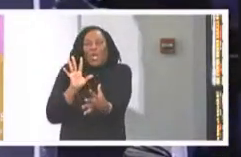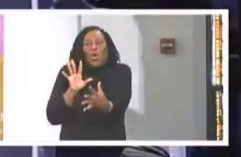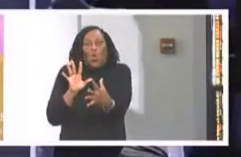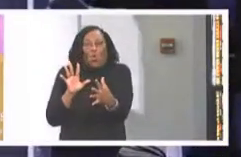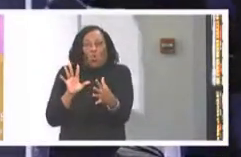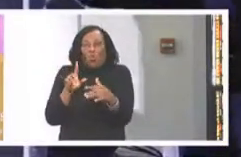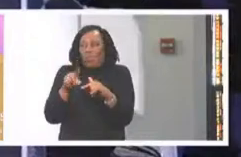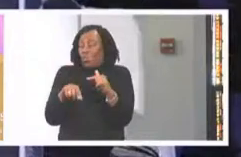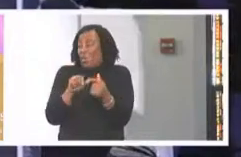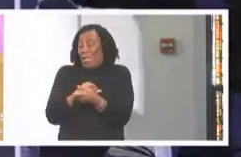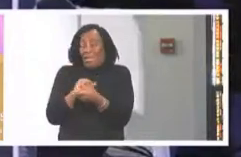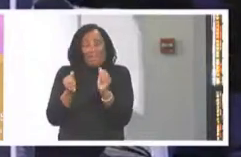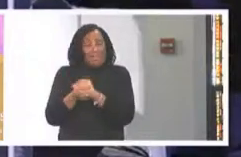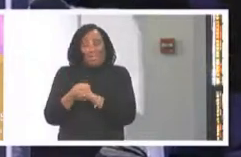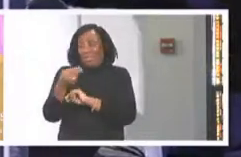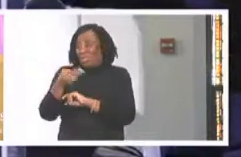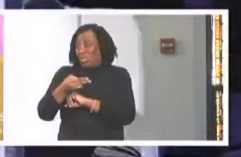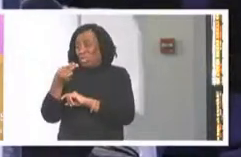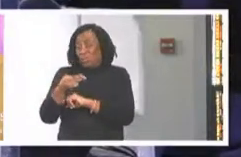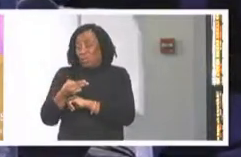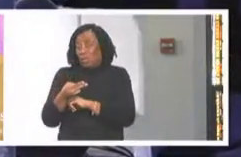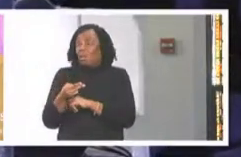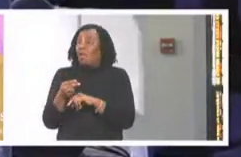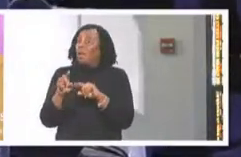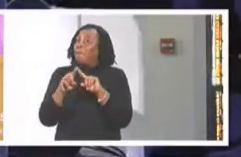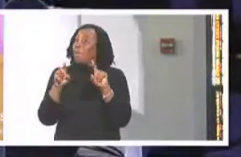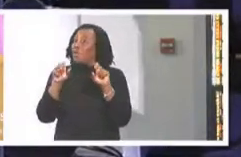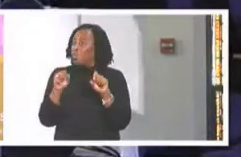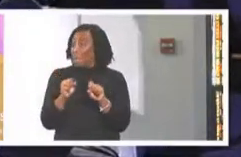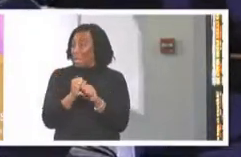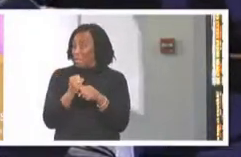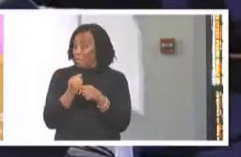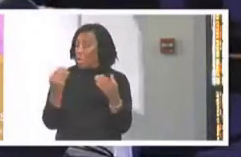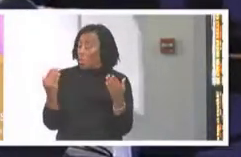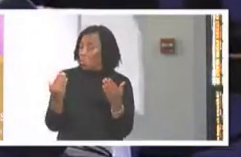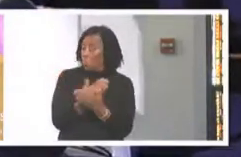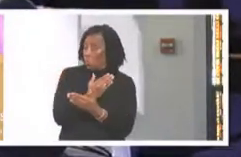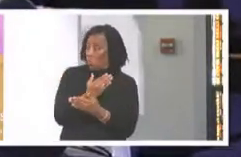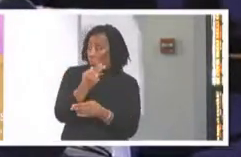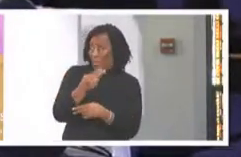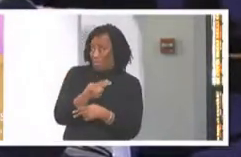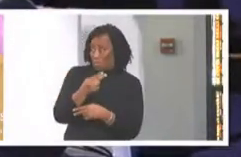change history. You can make new history, but you can't change history.